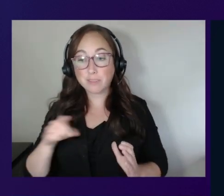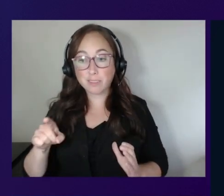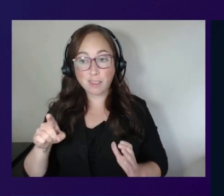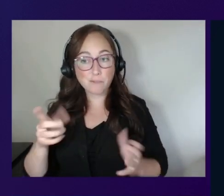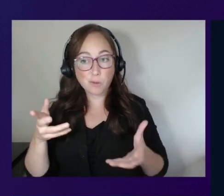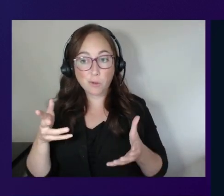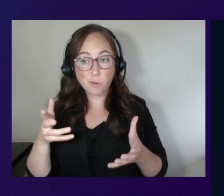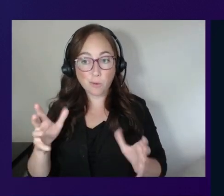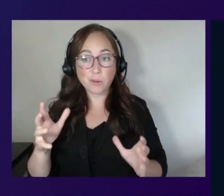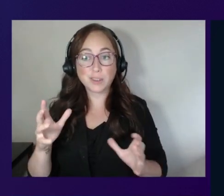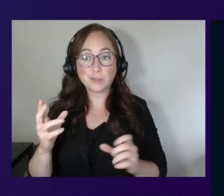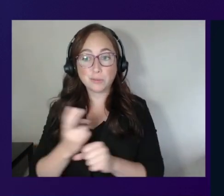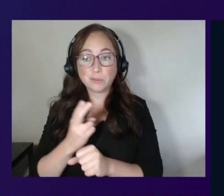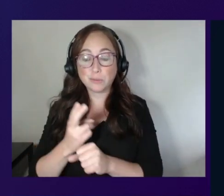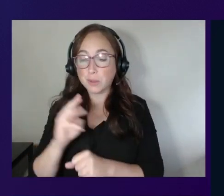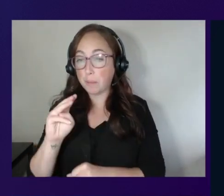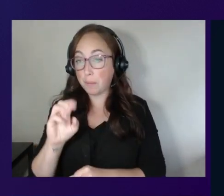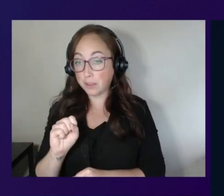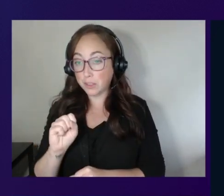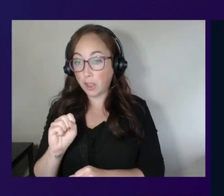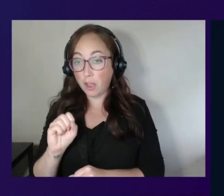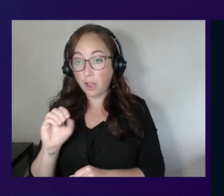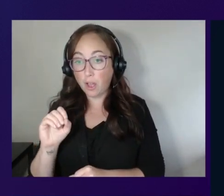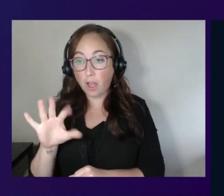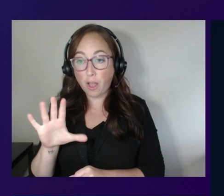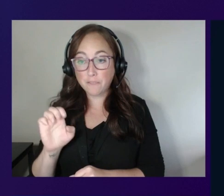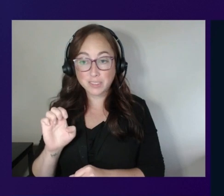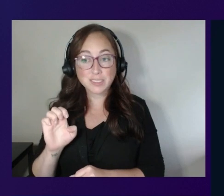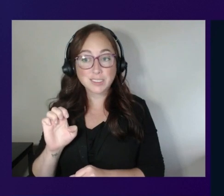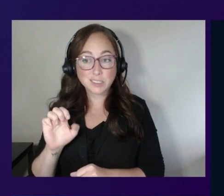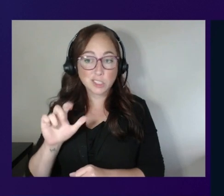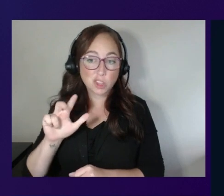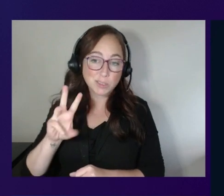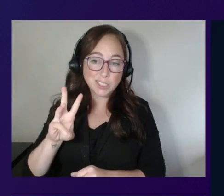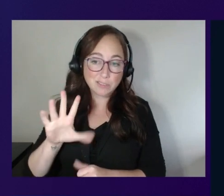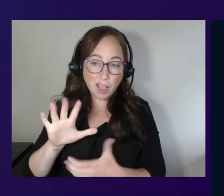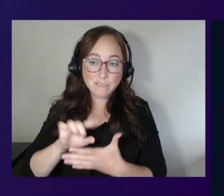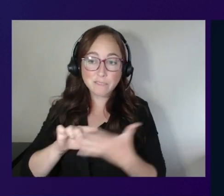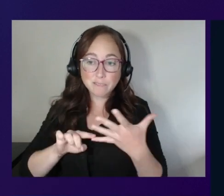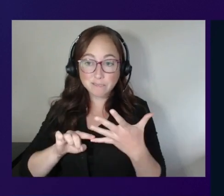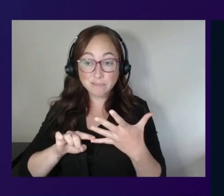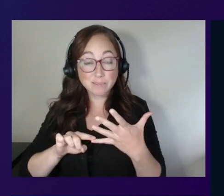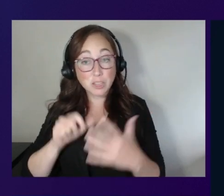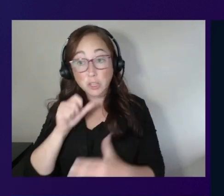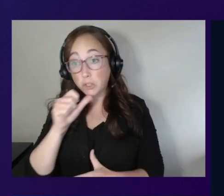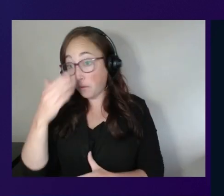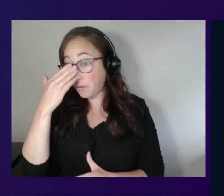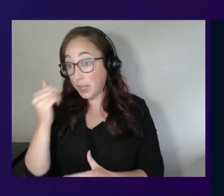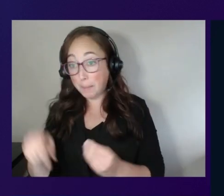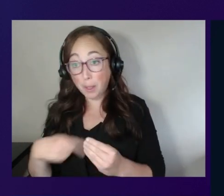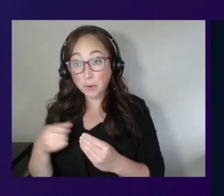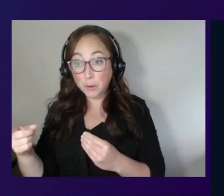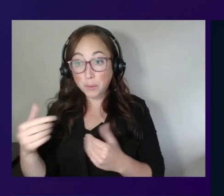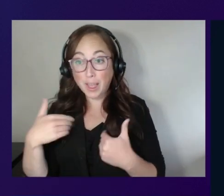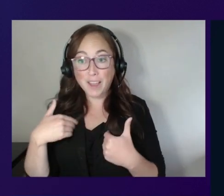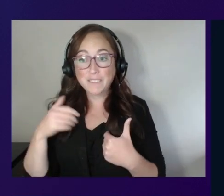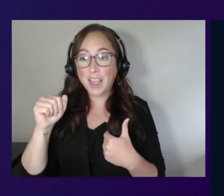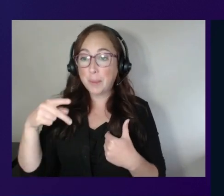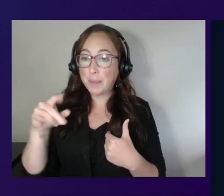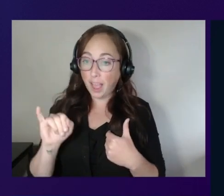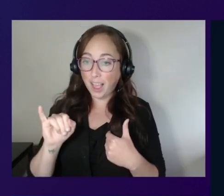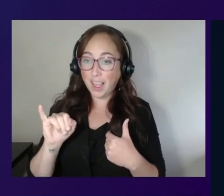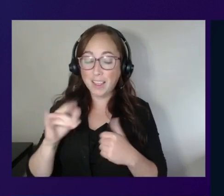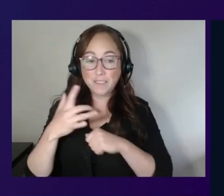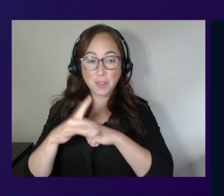using Microsoft Office bundles, we didn't forget about you. So we have an API. You